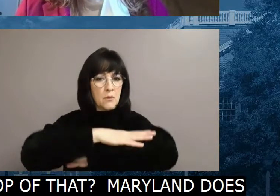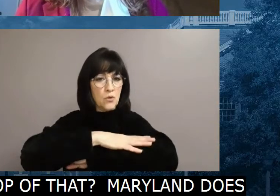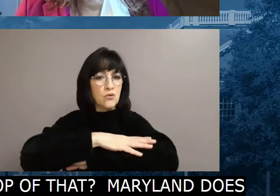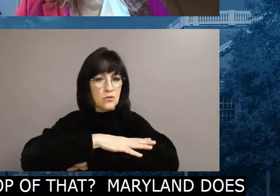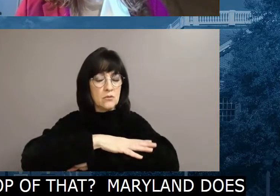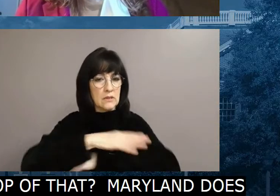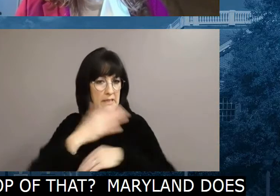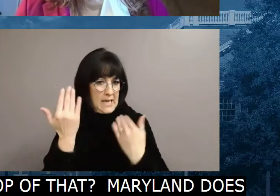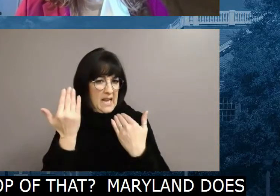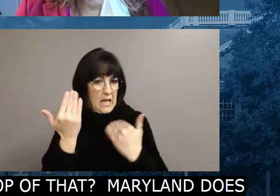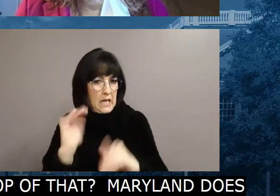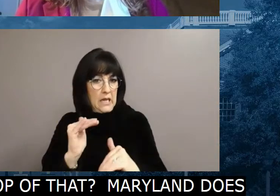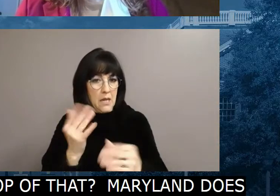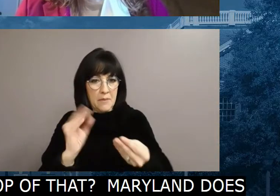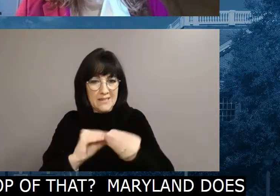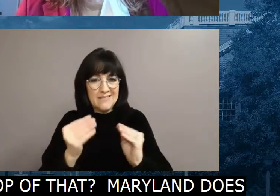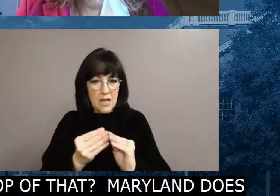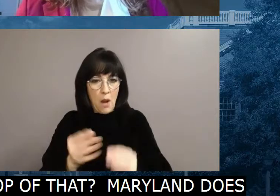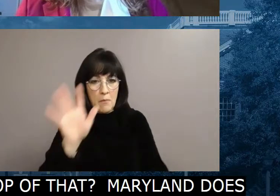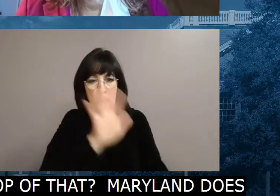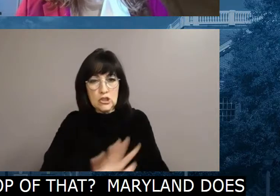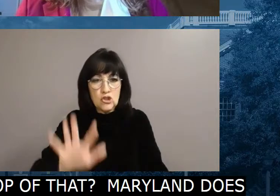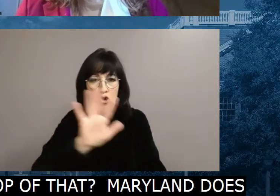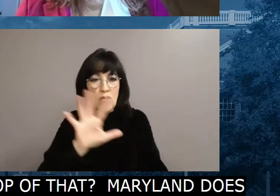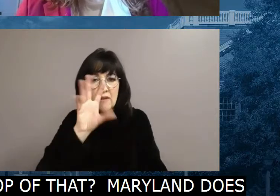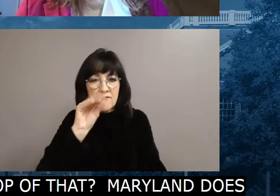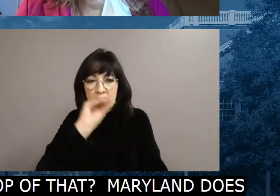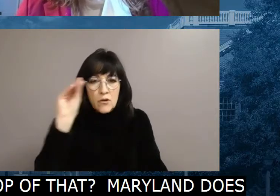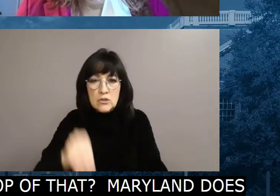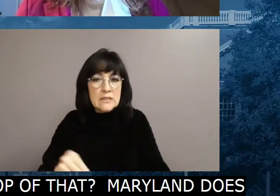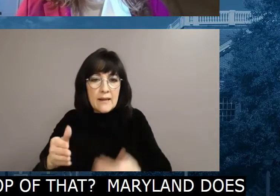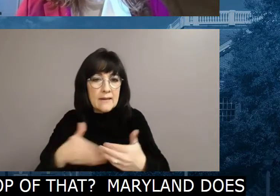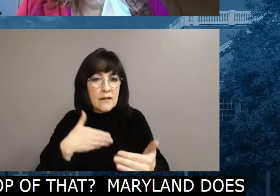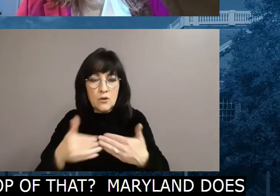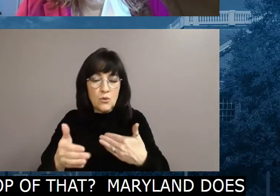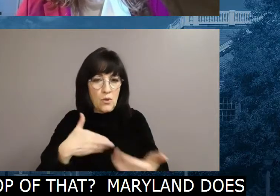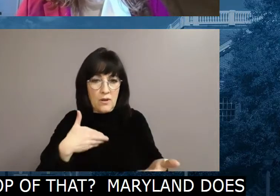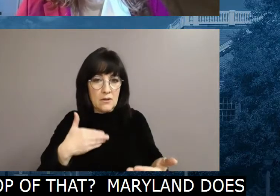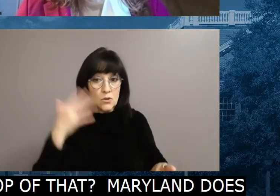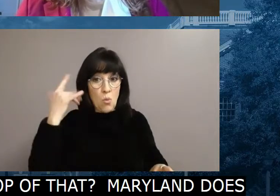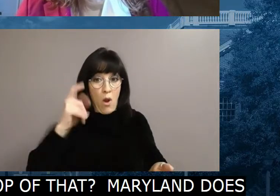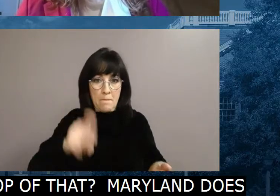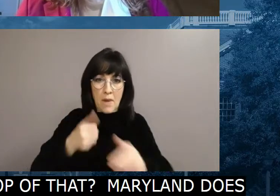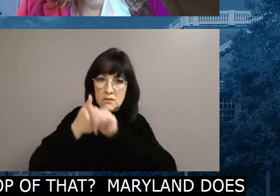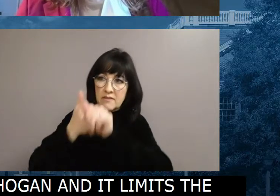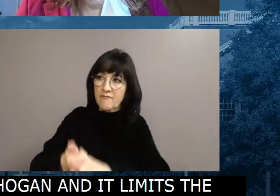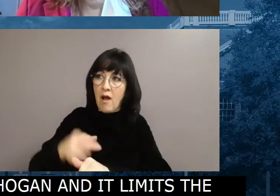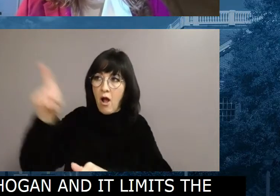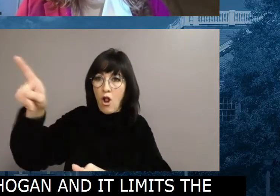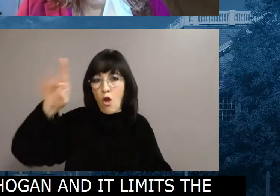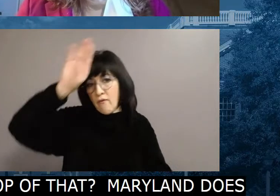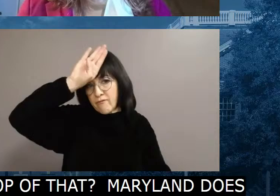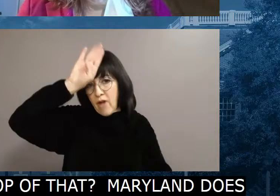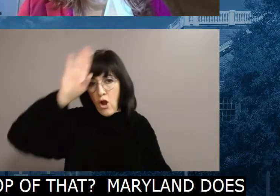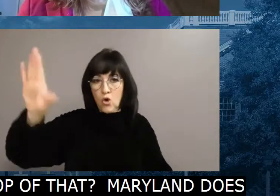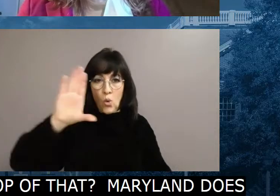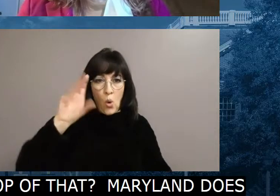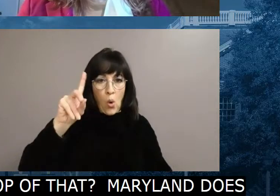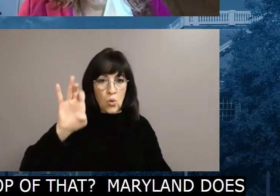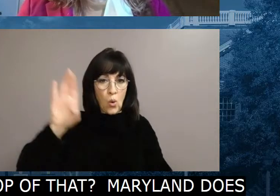the capacity to around 50% anyway. So it really is a question